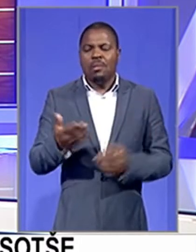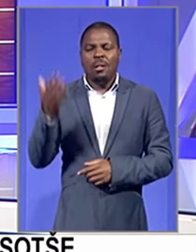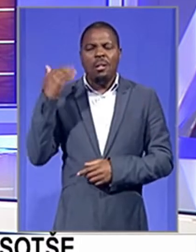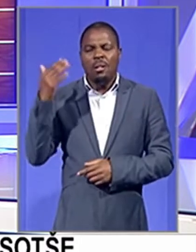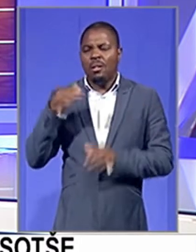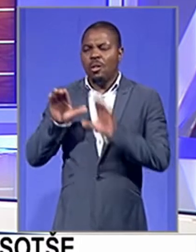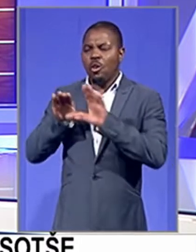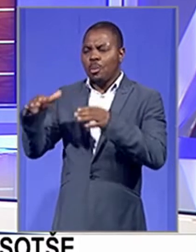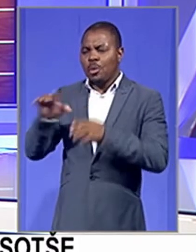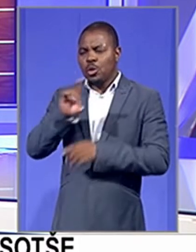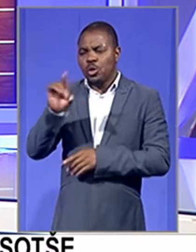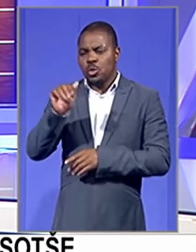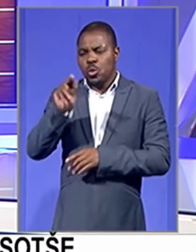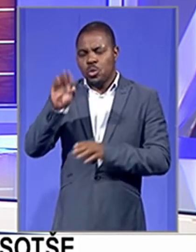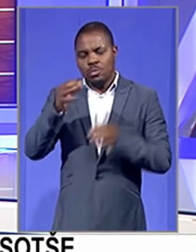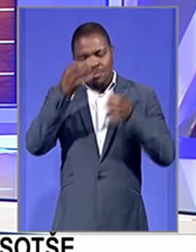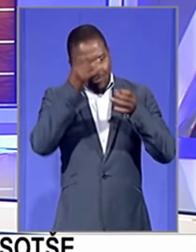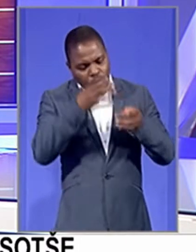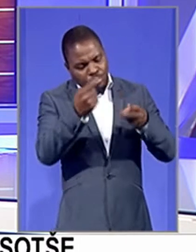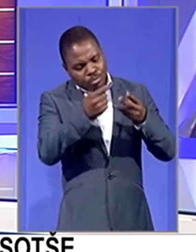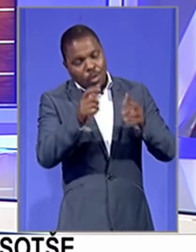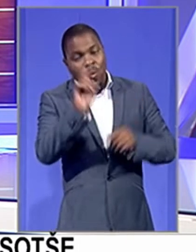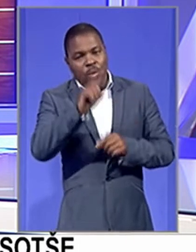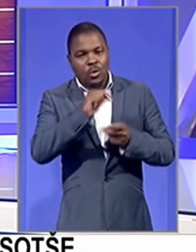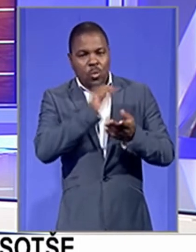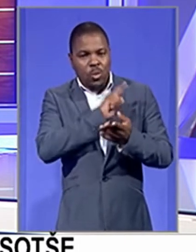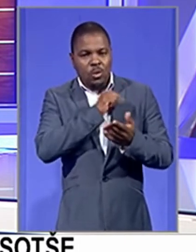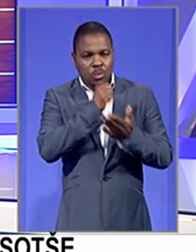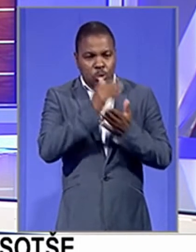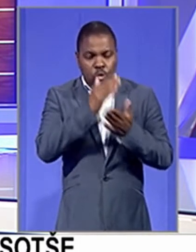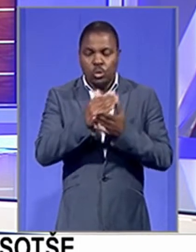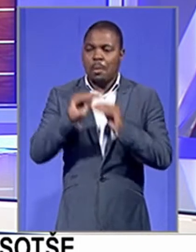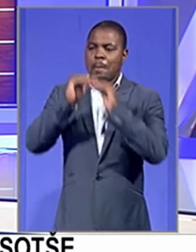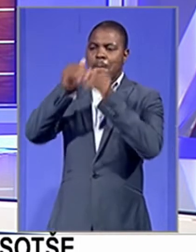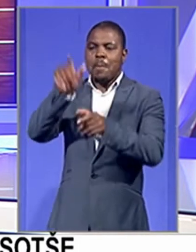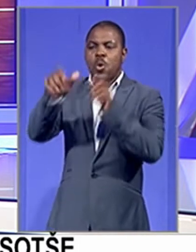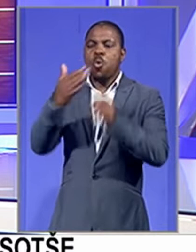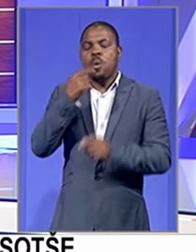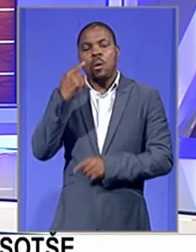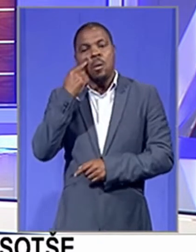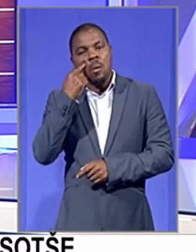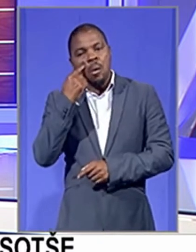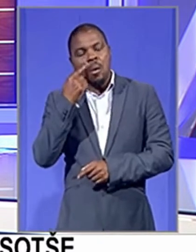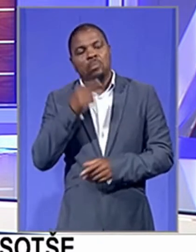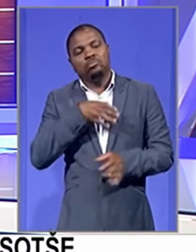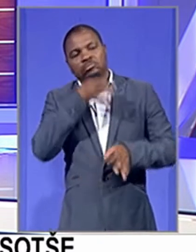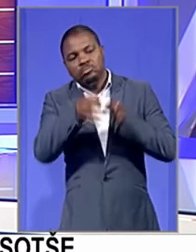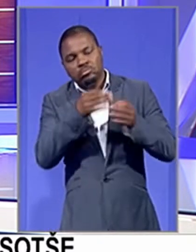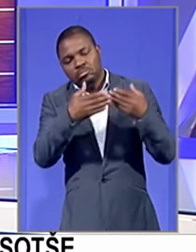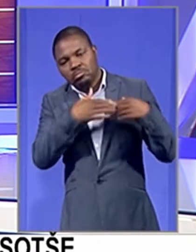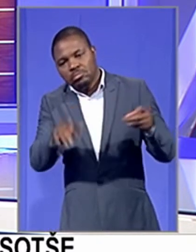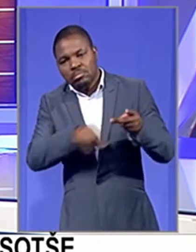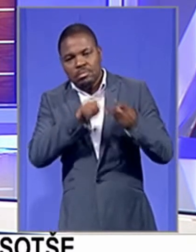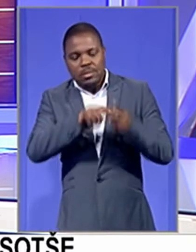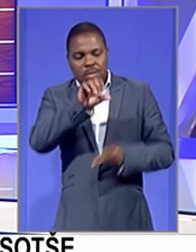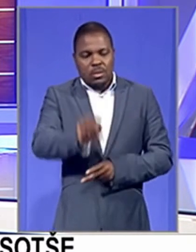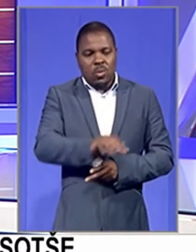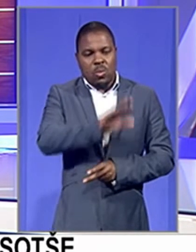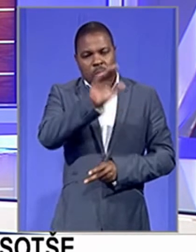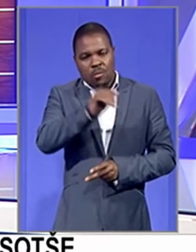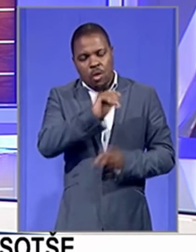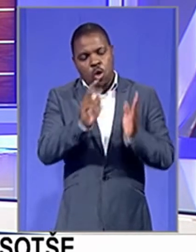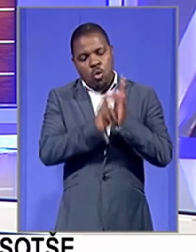dirilwego ke khomisene ya Zondo kudu ka go sireletsa bahlabamokgosi ba bomenetsa le go fetola melao ya naga ka go